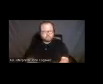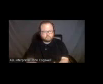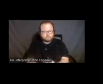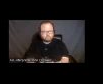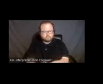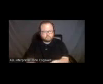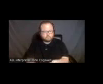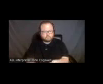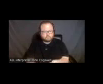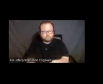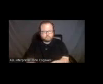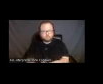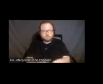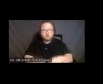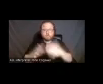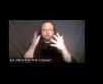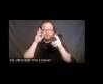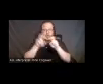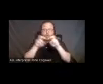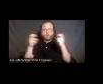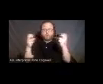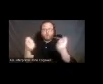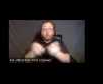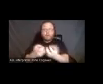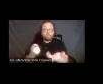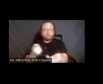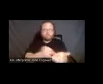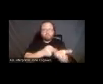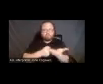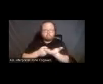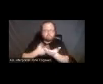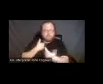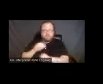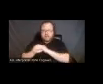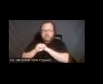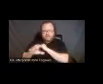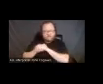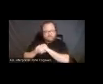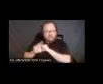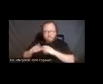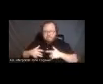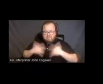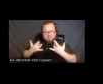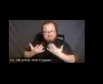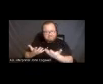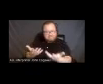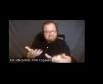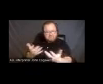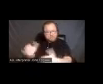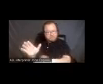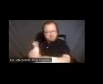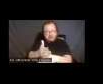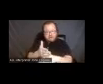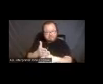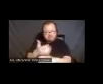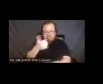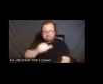And let's open up to roundtable. Does anyone have any flyers or events you would like to share?